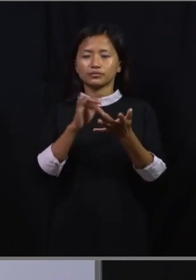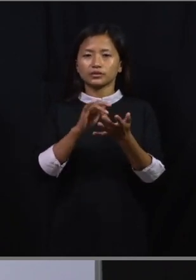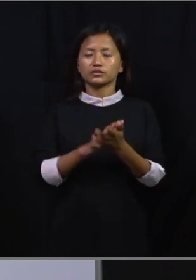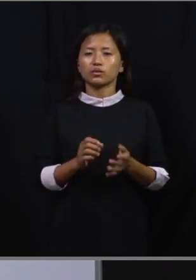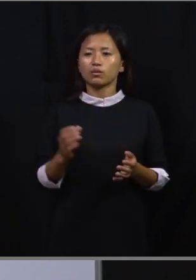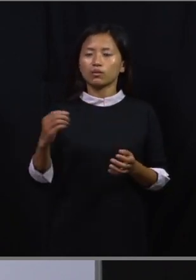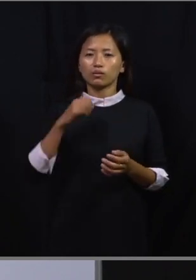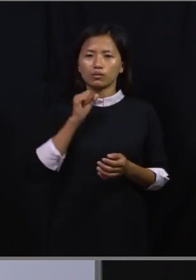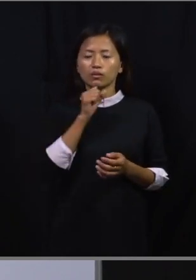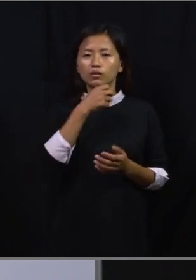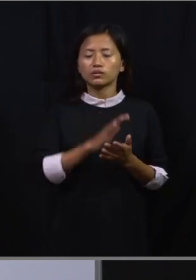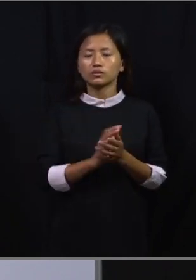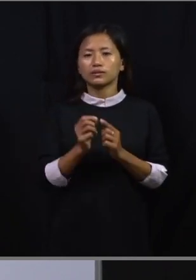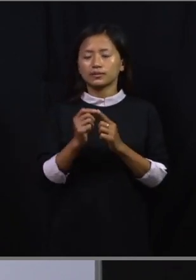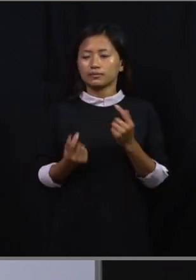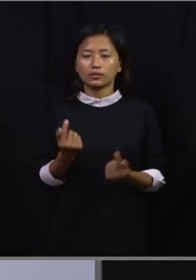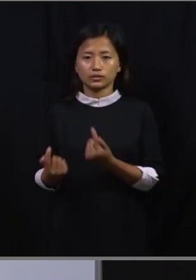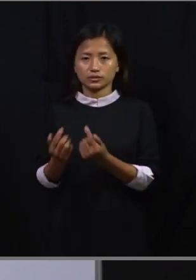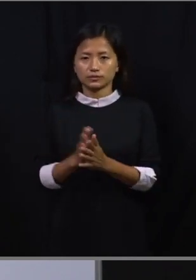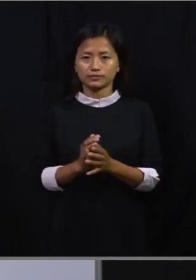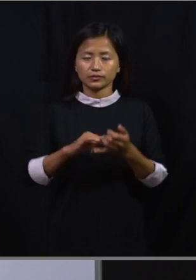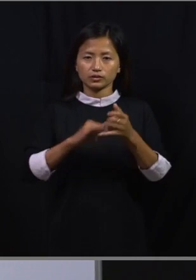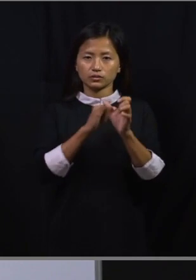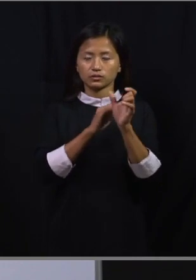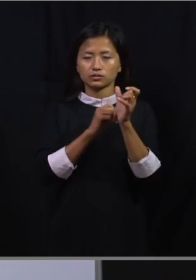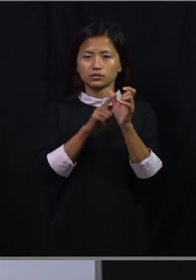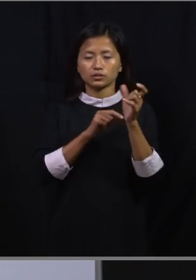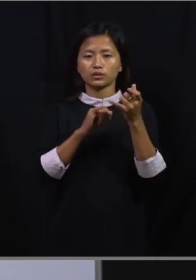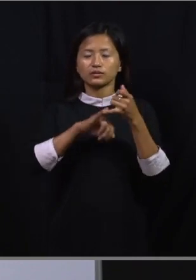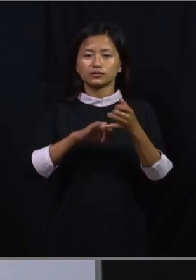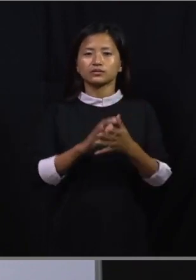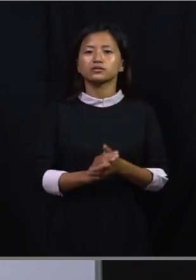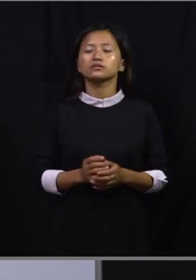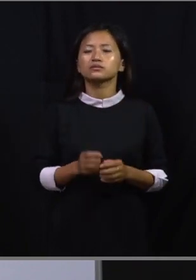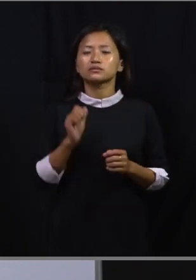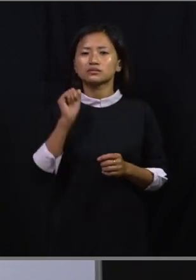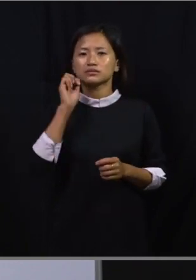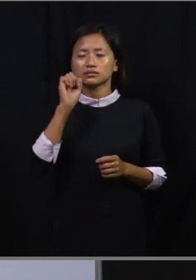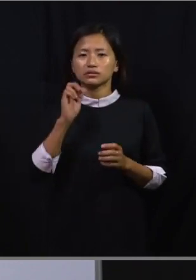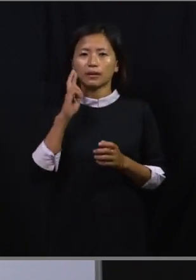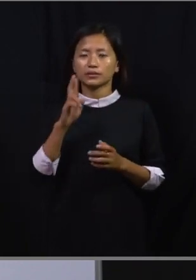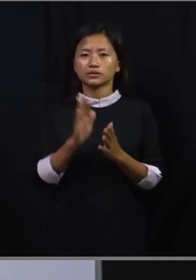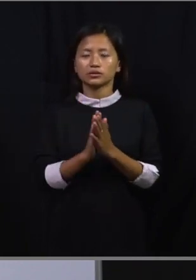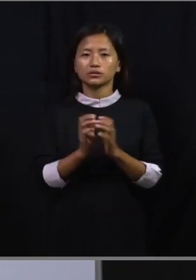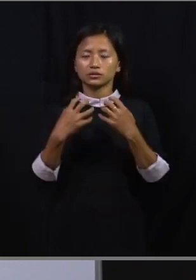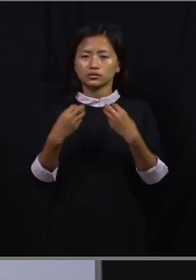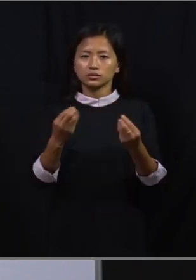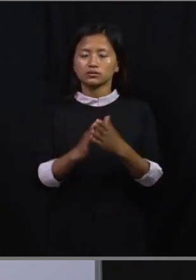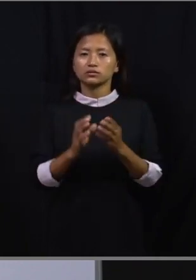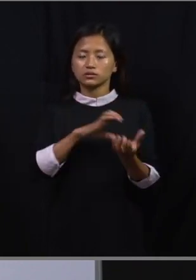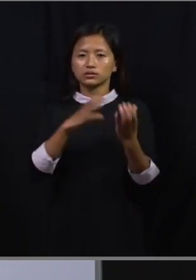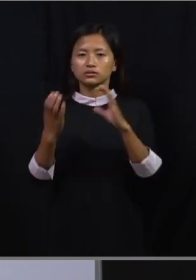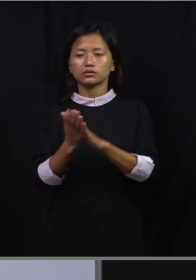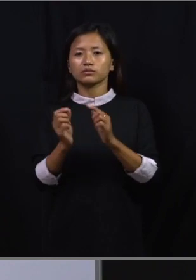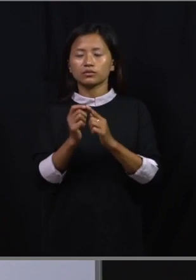old existing political system. In this new order, she wanted to change her pattern of economy, that is